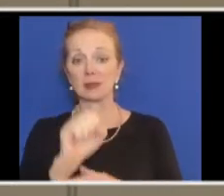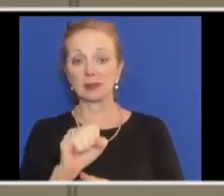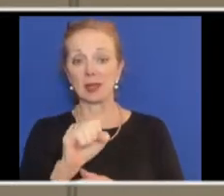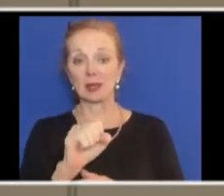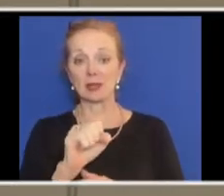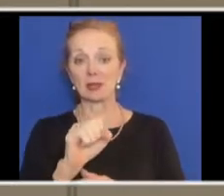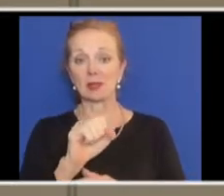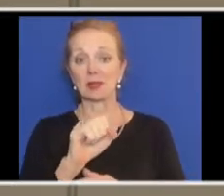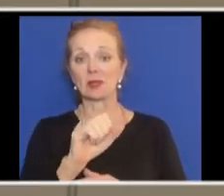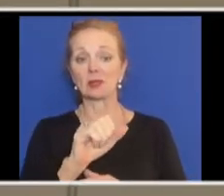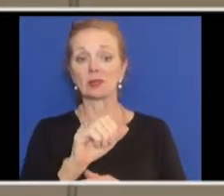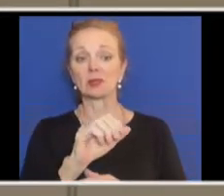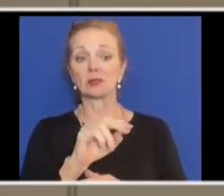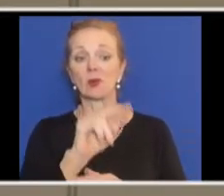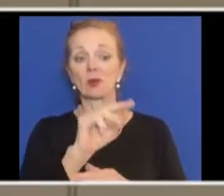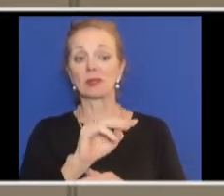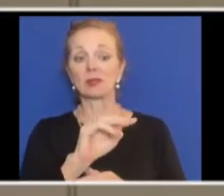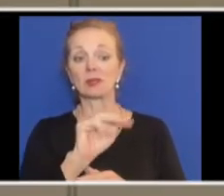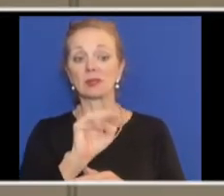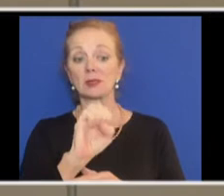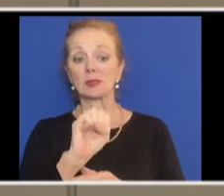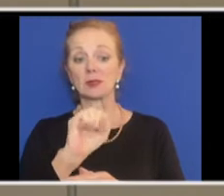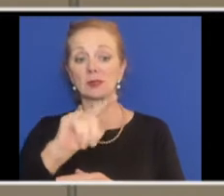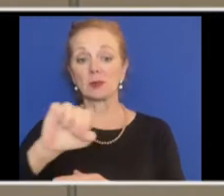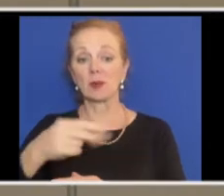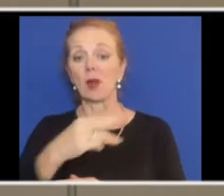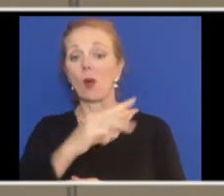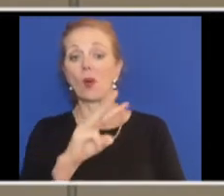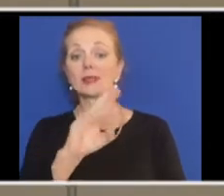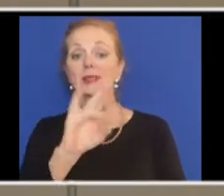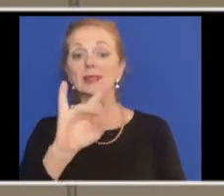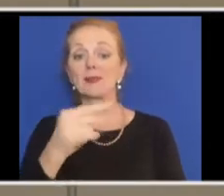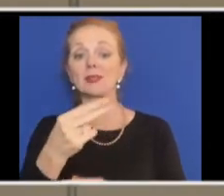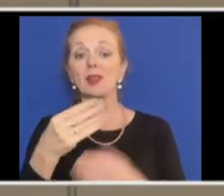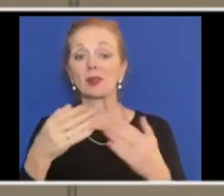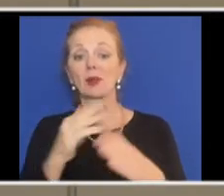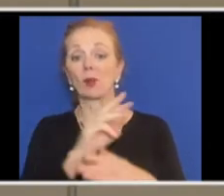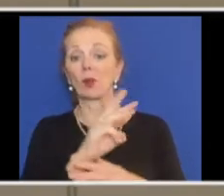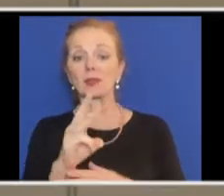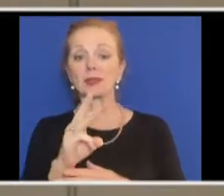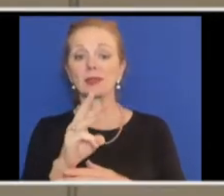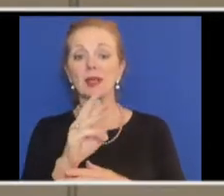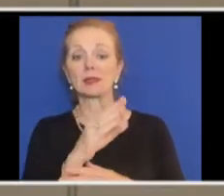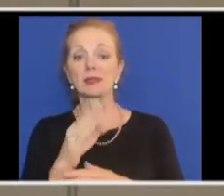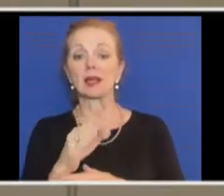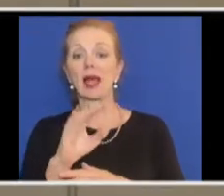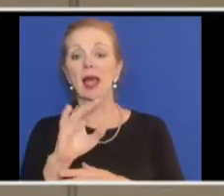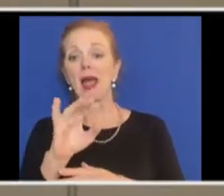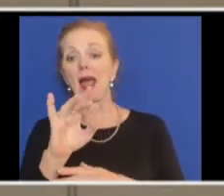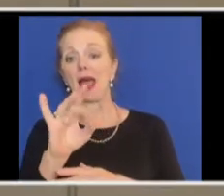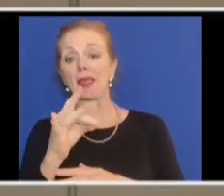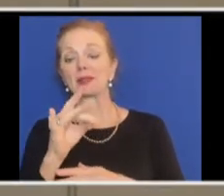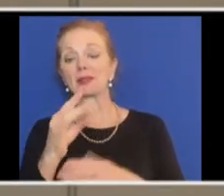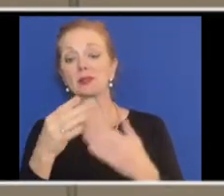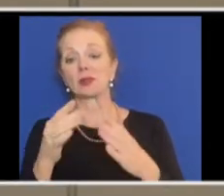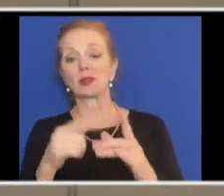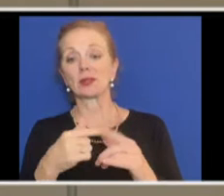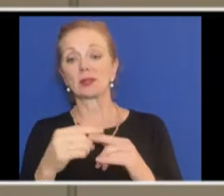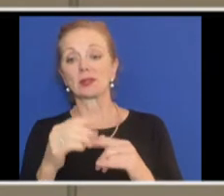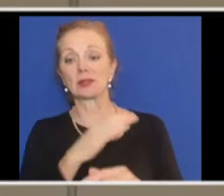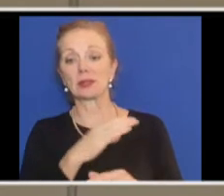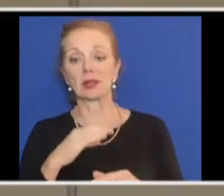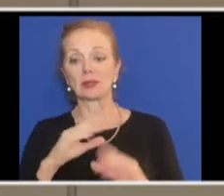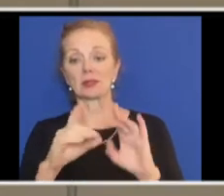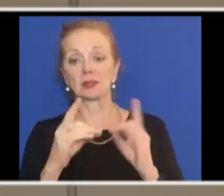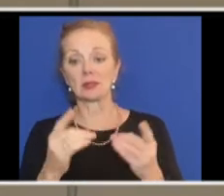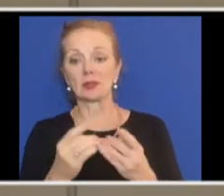Smith Street the East Side West West 7th Street and the west side of West 8th Street in Council District 2 Mr